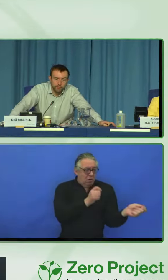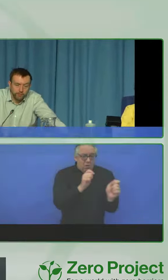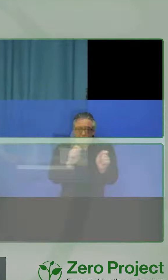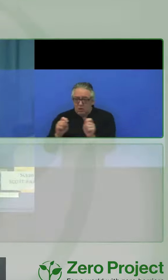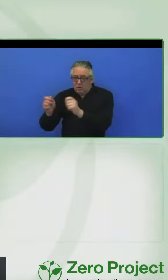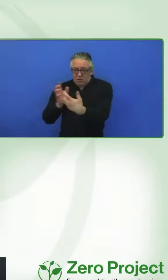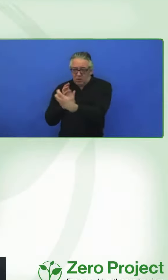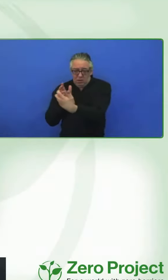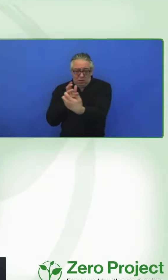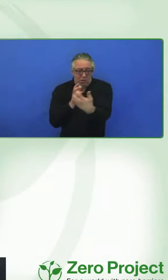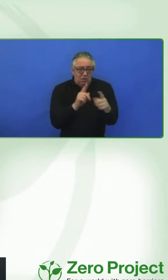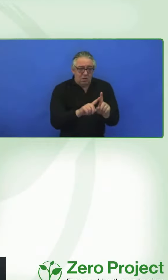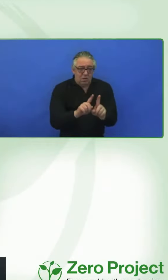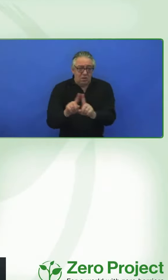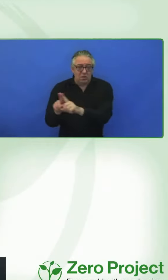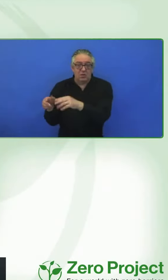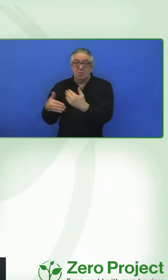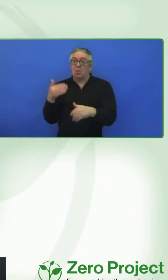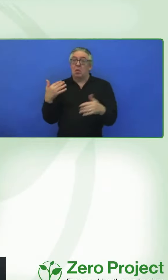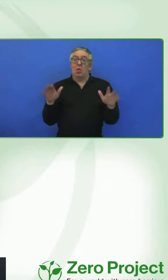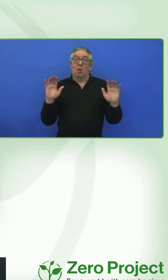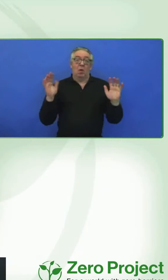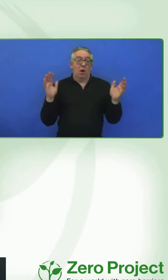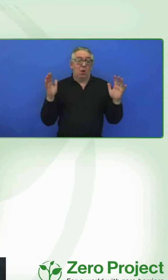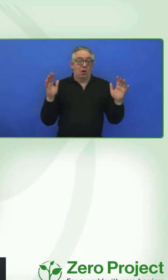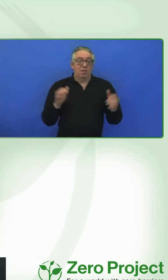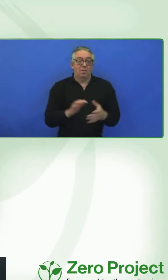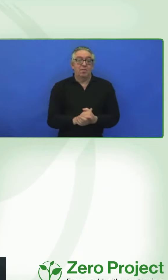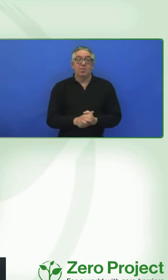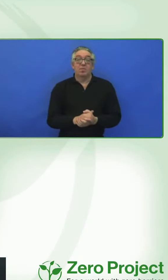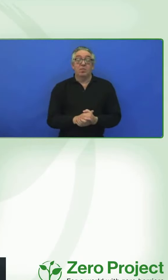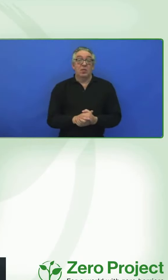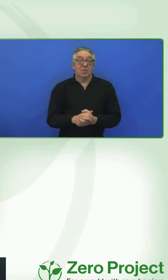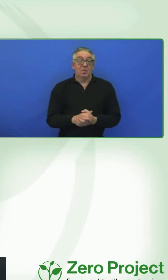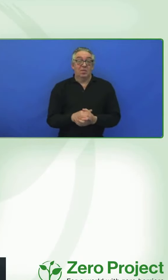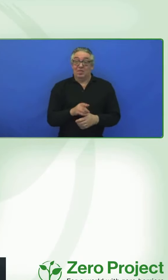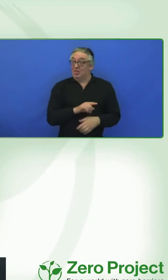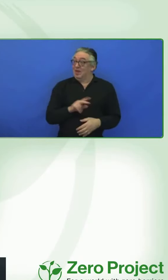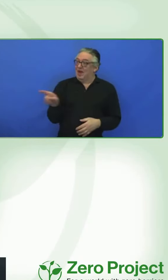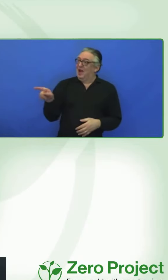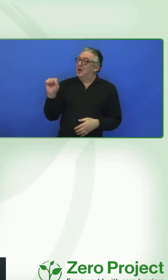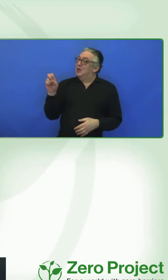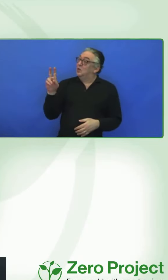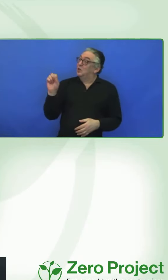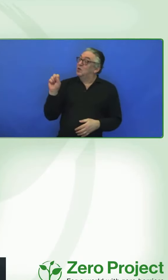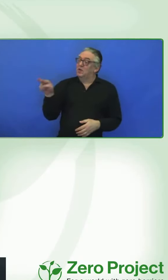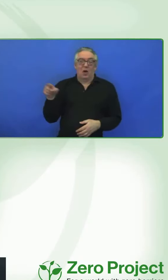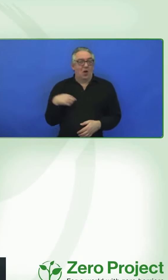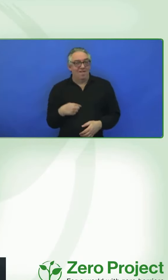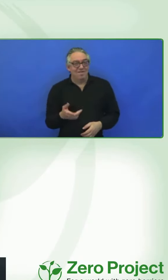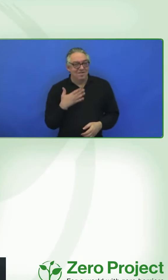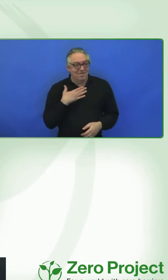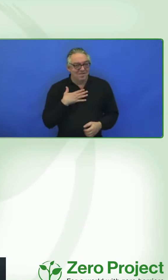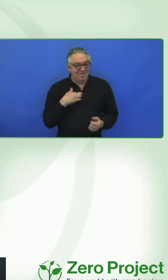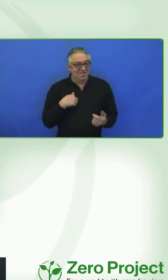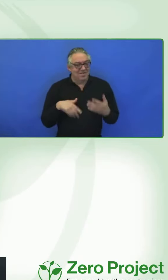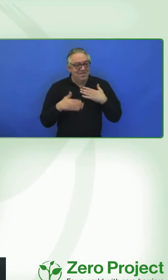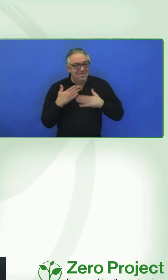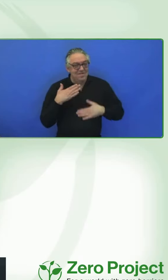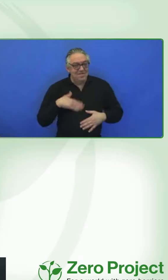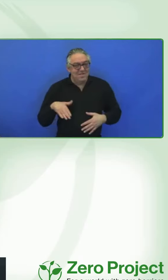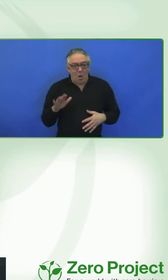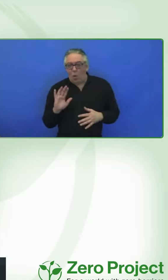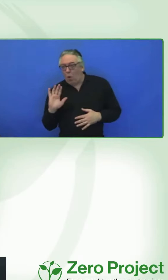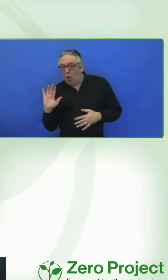Thank you. I'm just wishing every airport in the world was watching. I'm also thinking what a brilliant